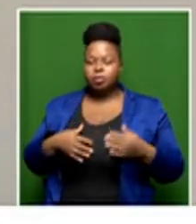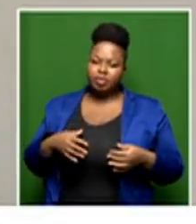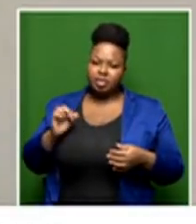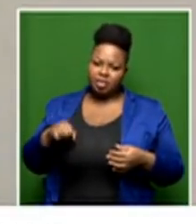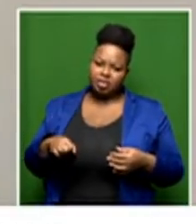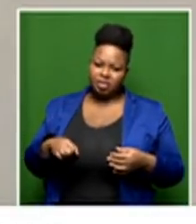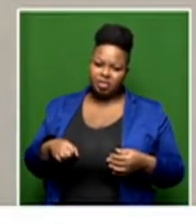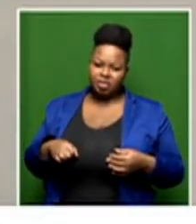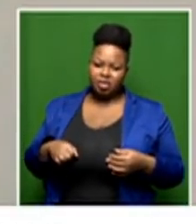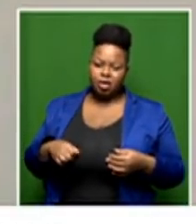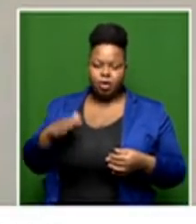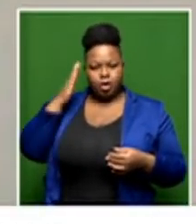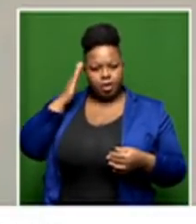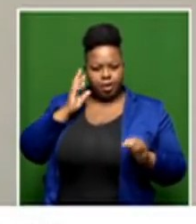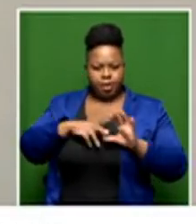the